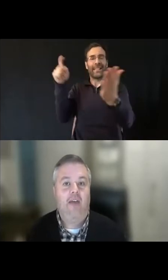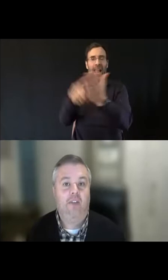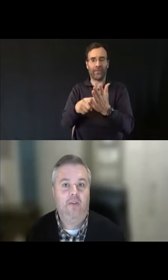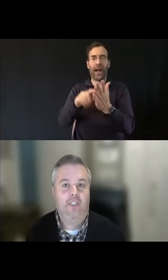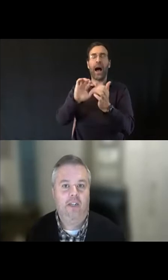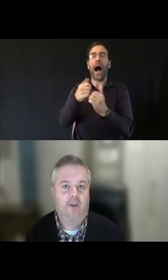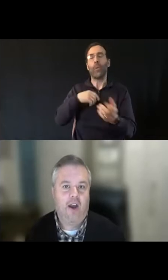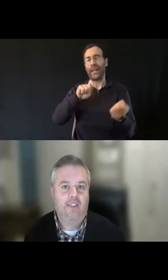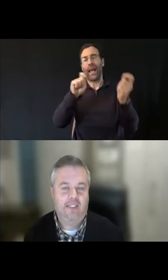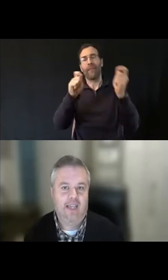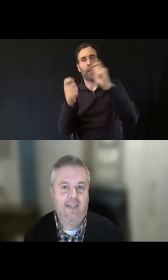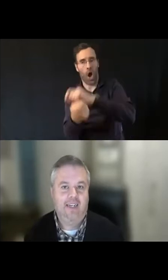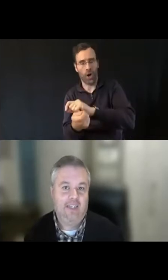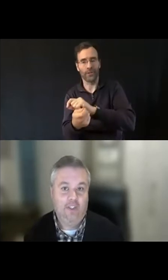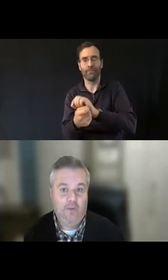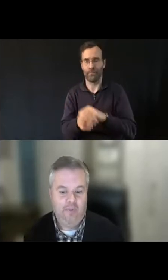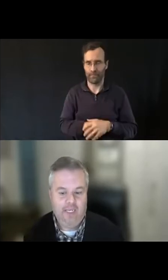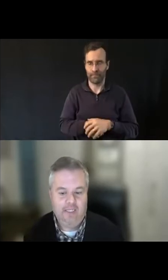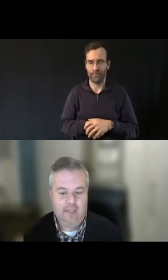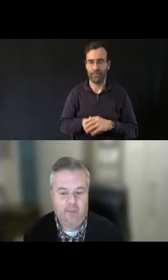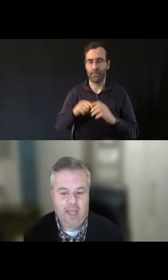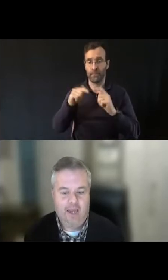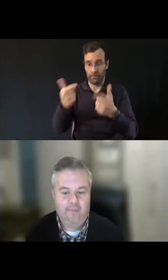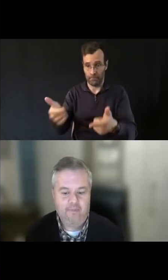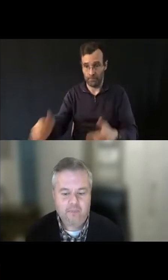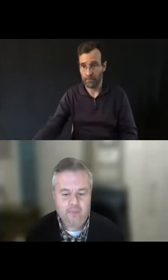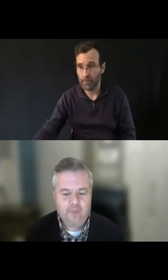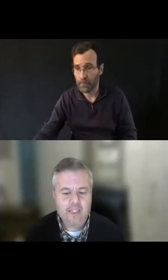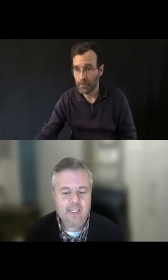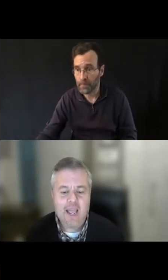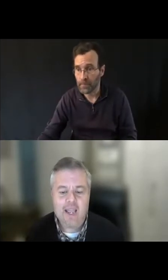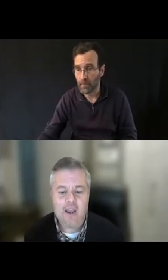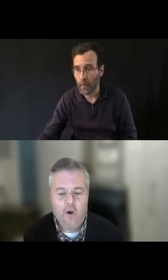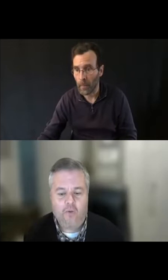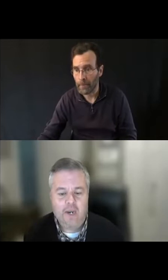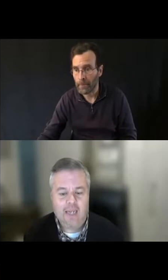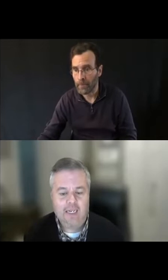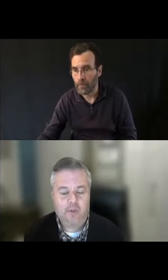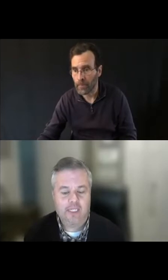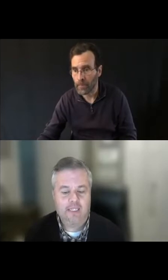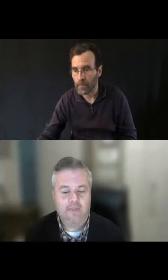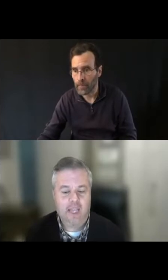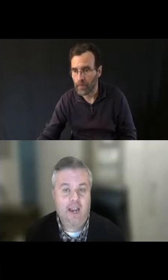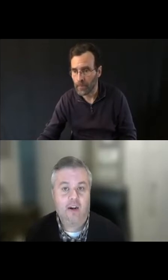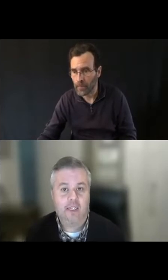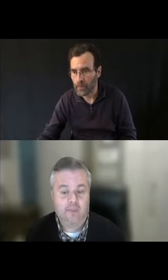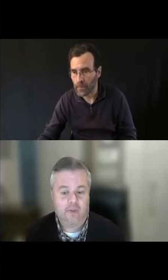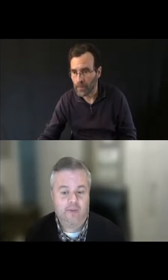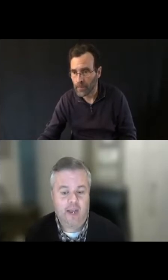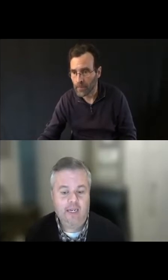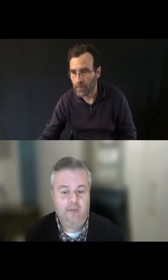an evolution of our society as human beings on the planet. Today, over 90% of care